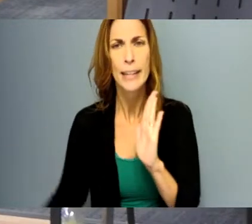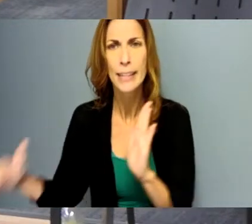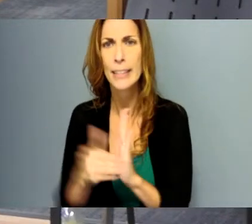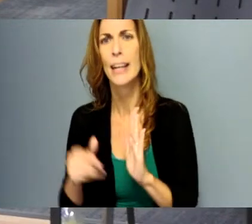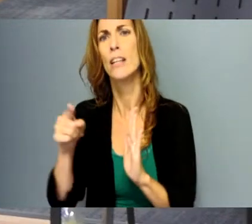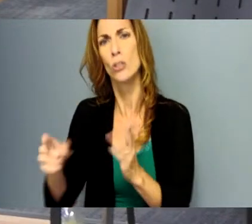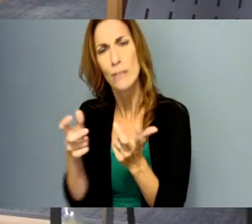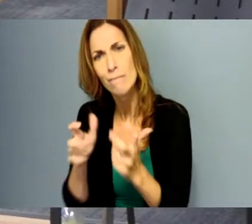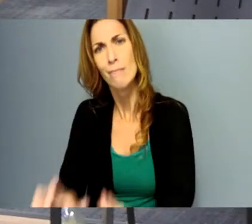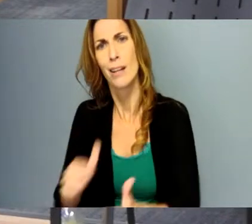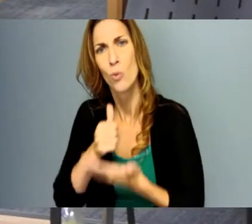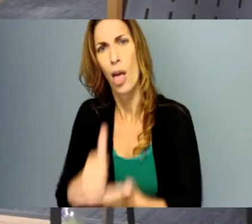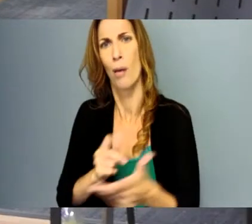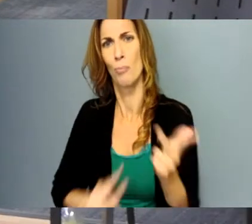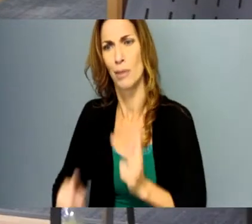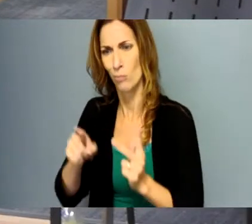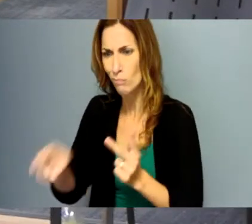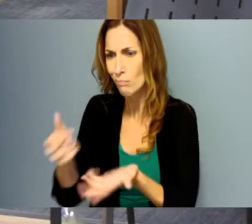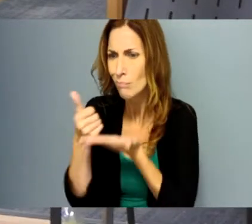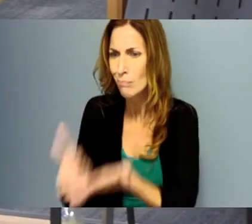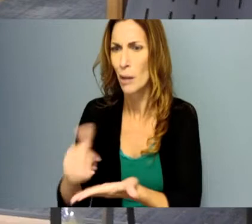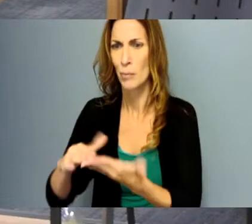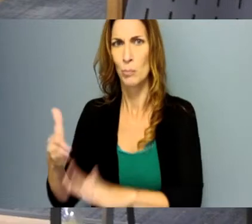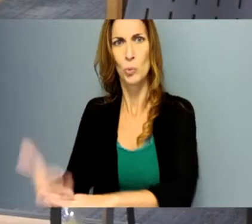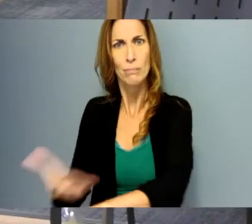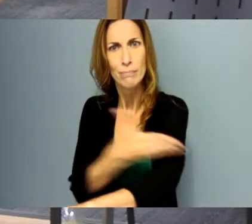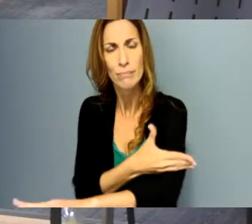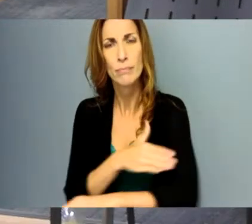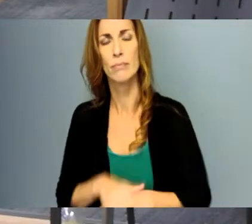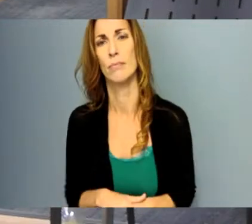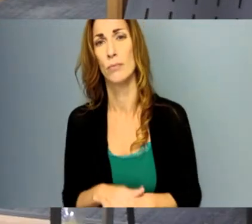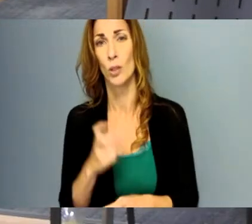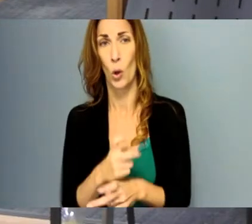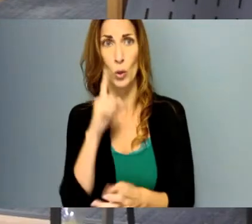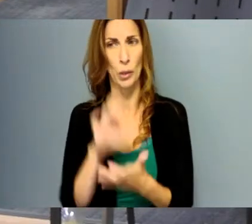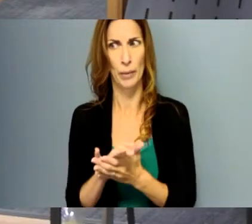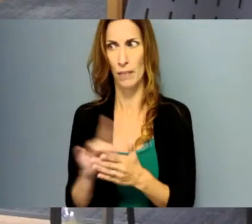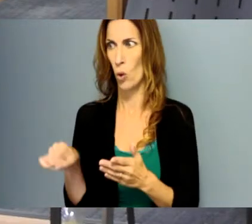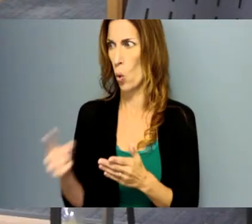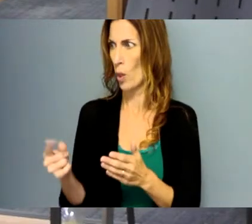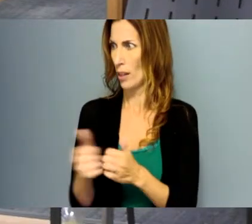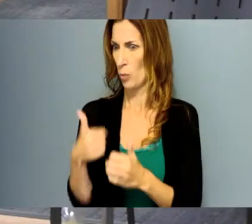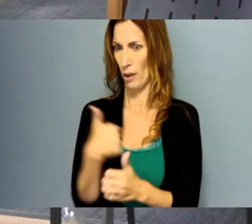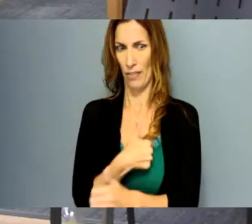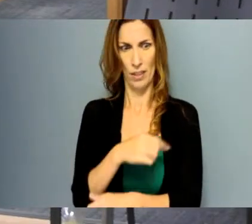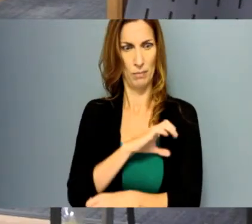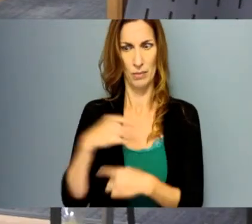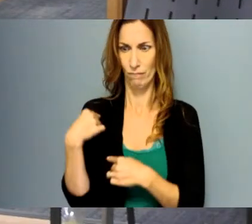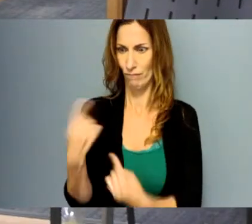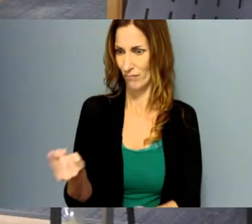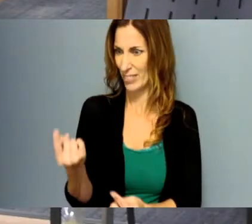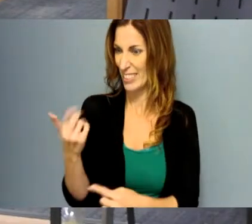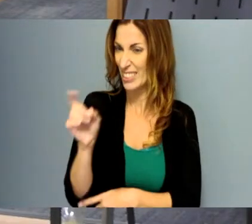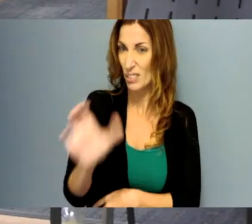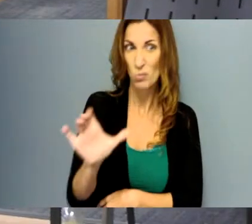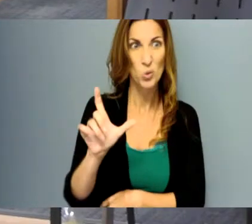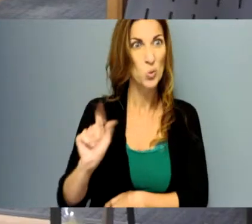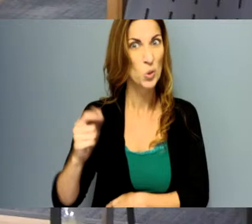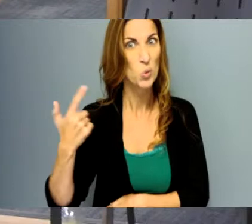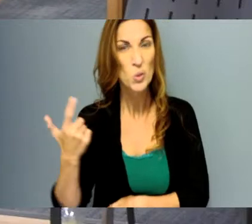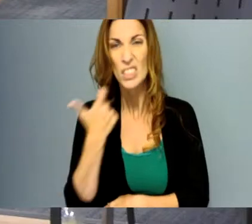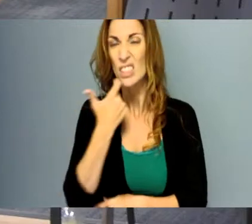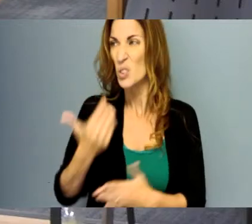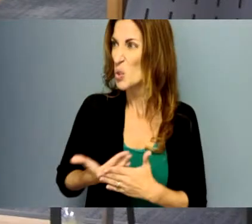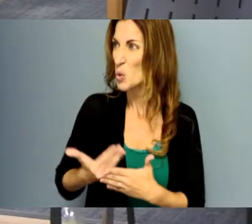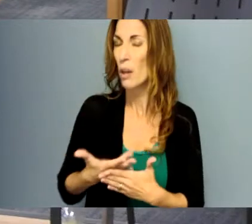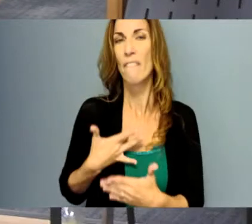invested in helping people in our community. It's hard to believe that we've only had Kara as part of our Falls Township family since December of 2021 because